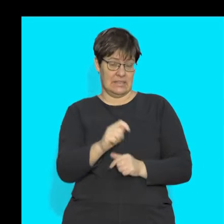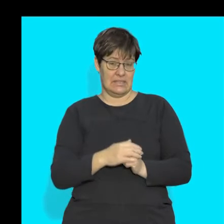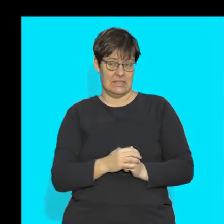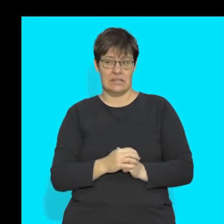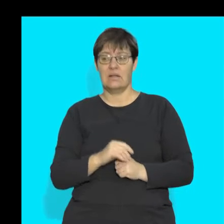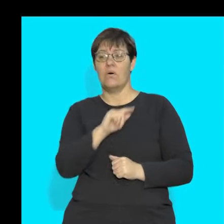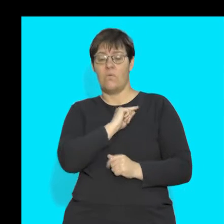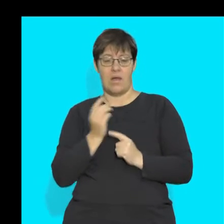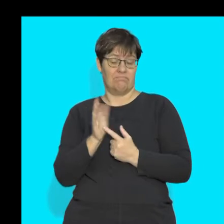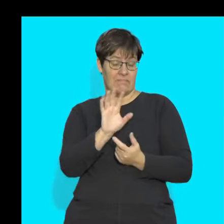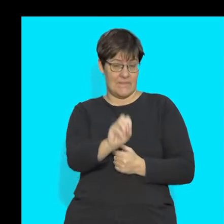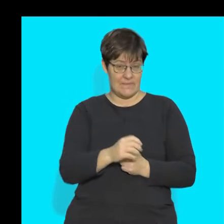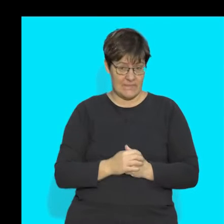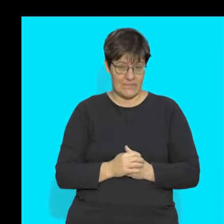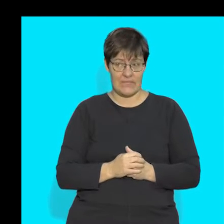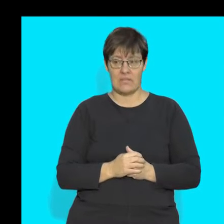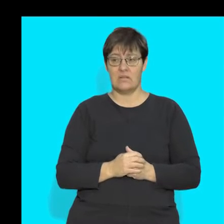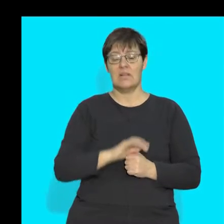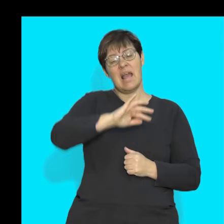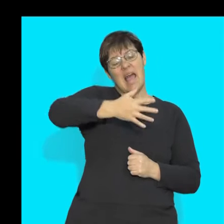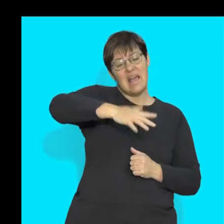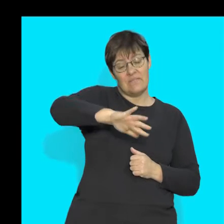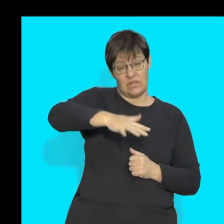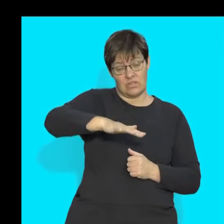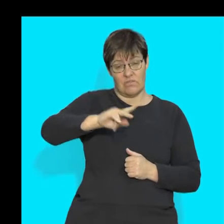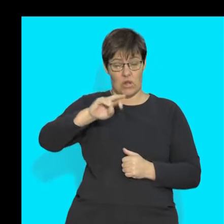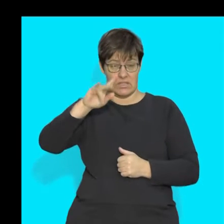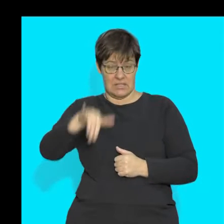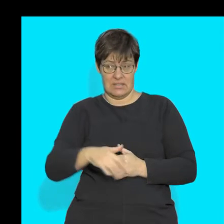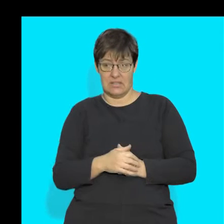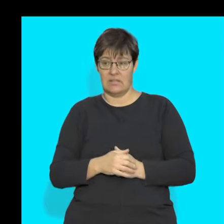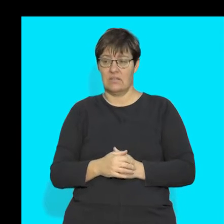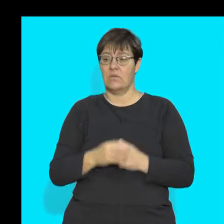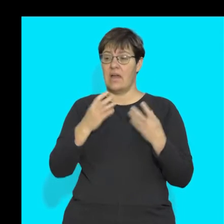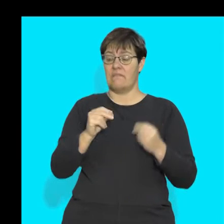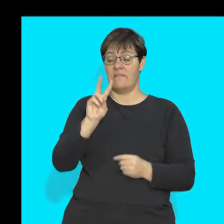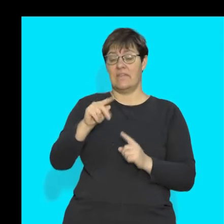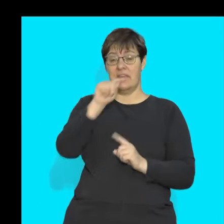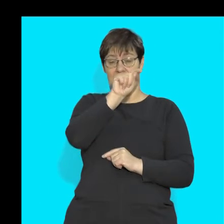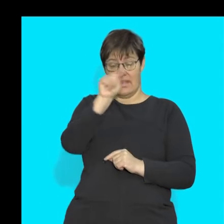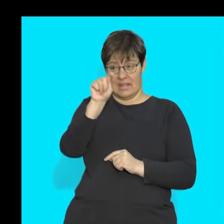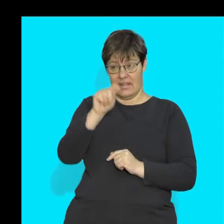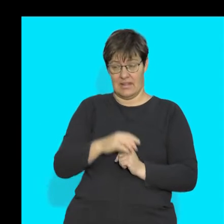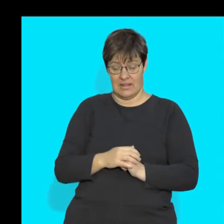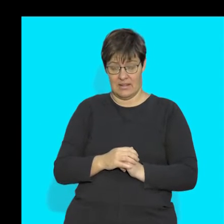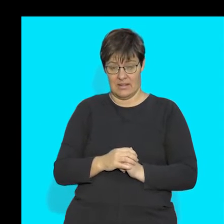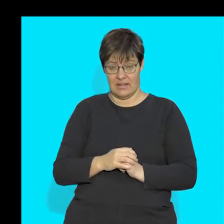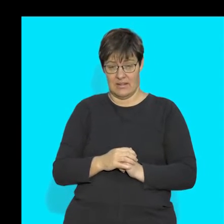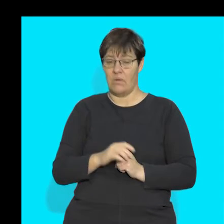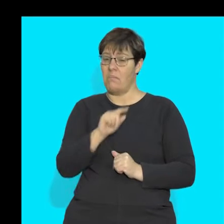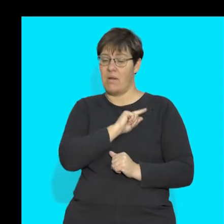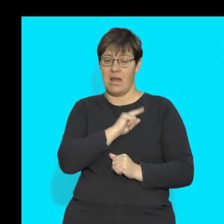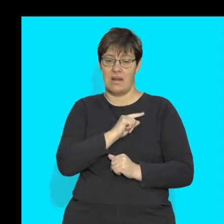We like this because we got symbols. Average, you have to have the line over